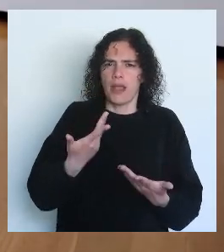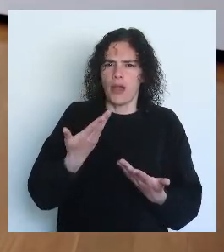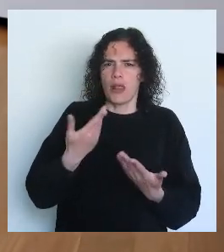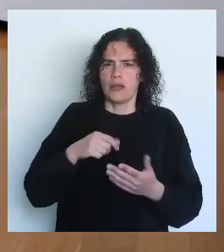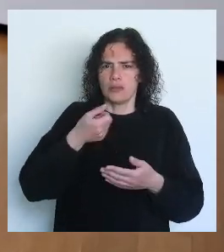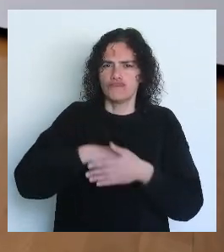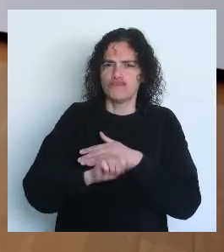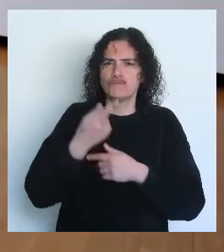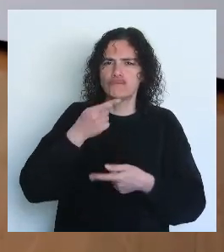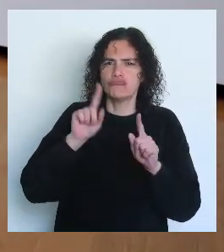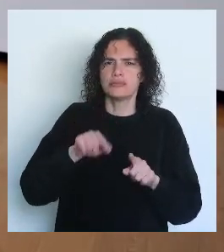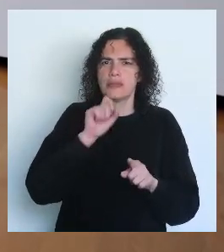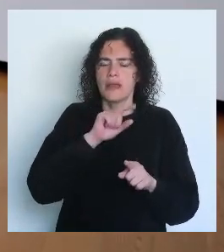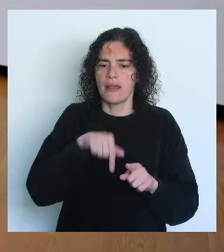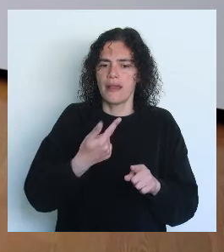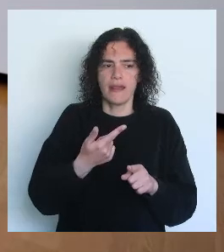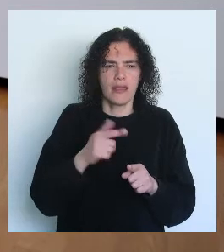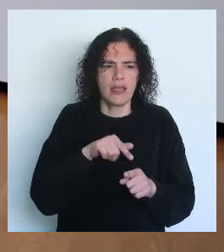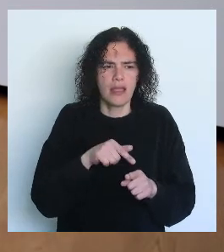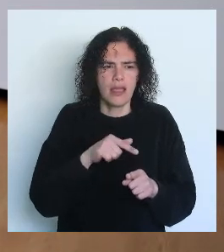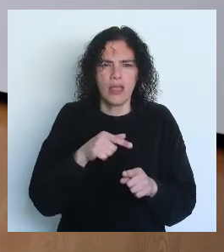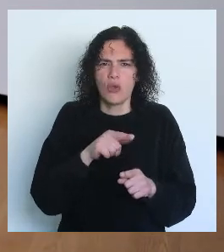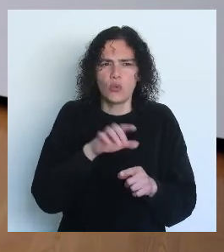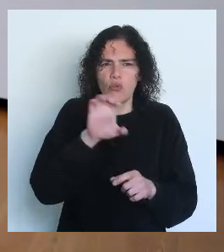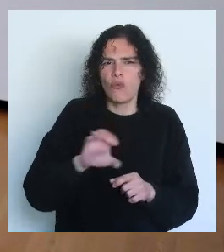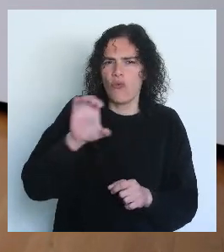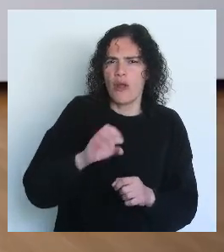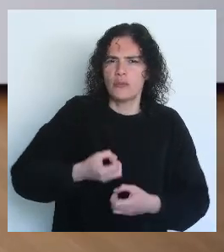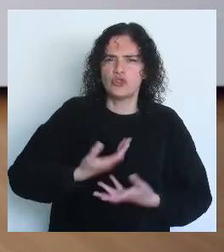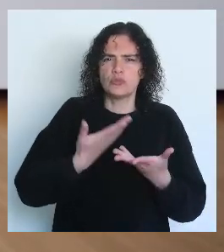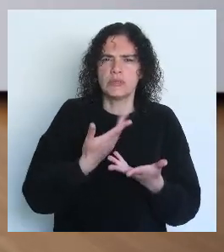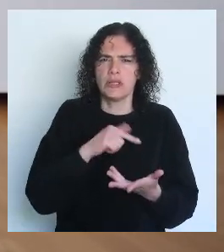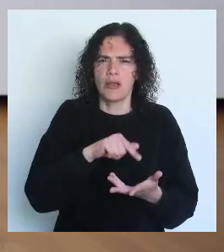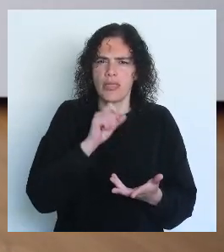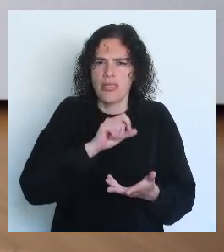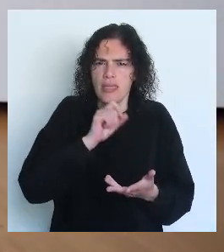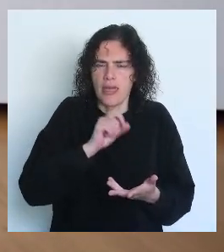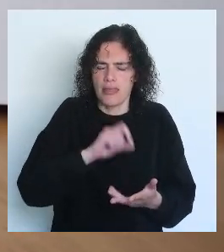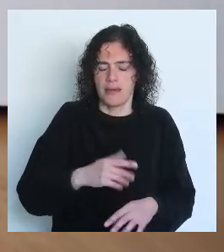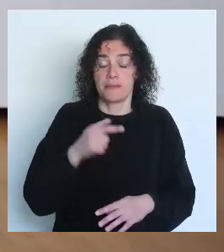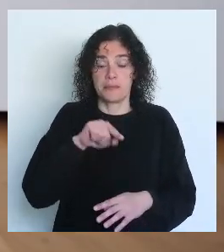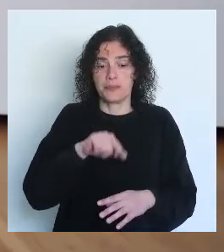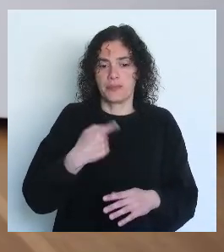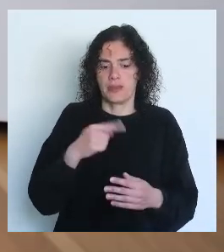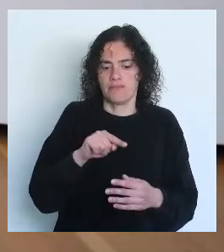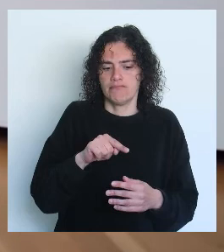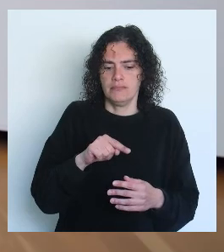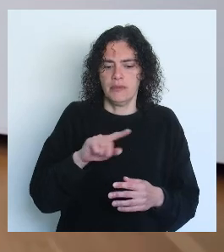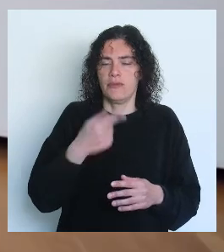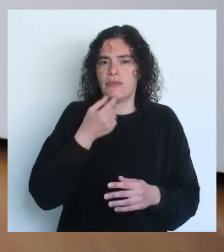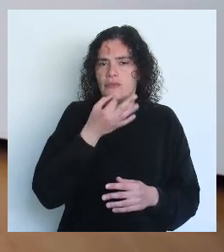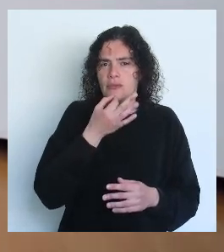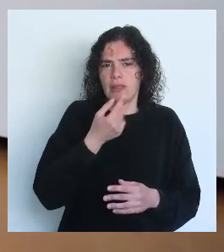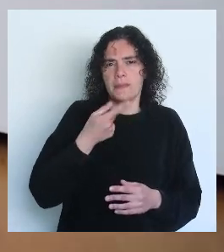Renaissance man who put his finger on every mode of expression that it could. Knowing that,